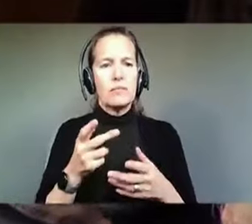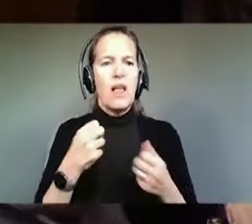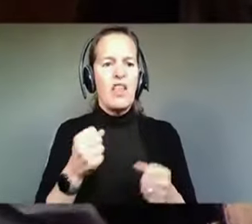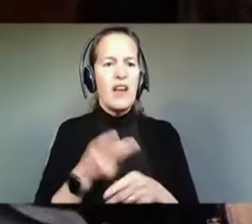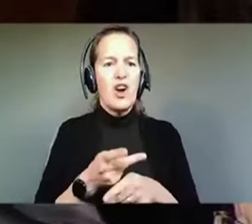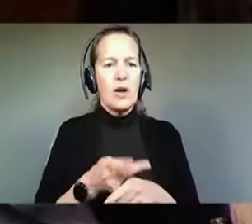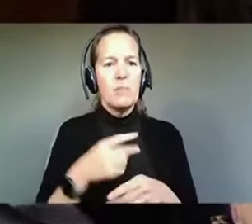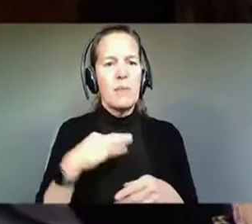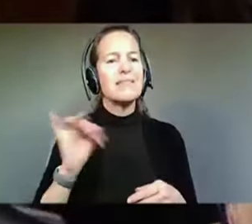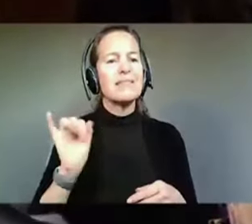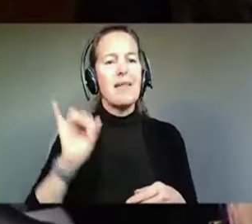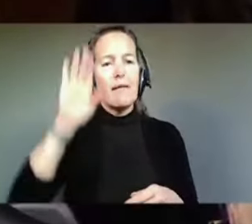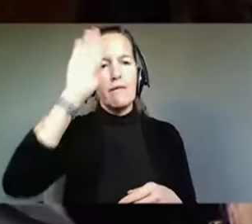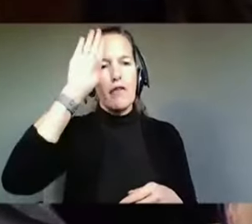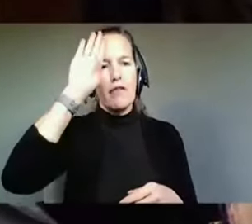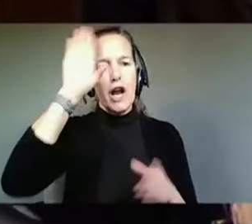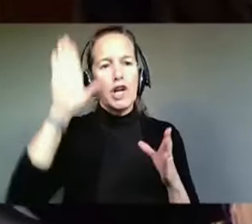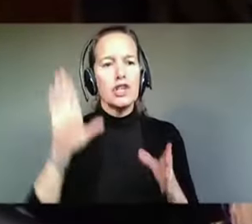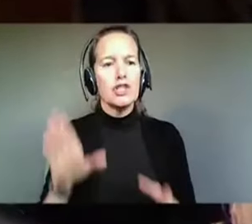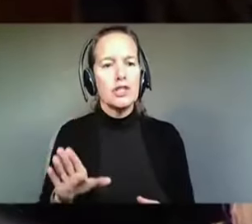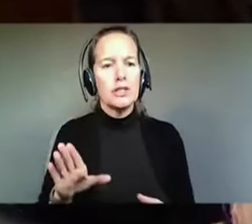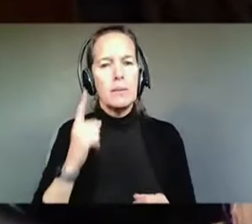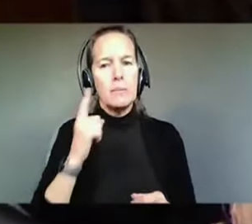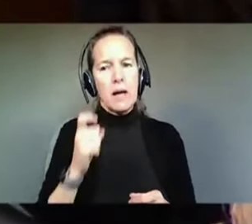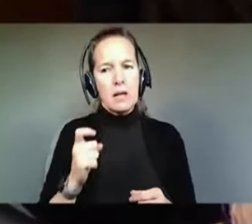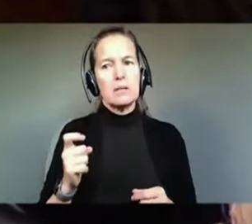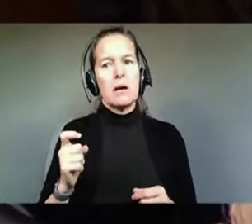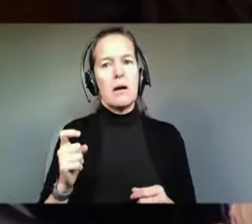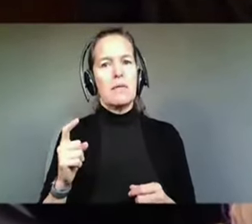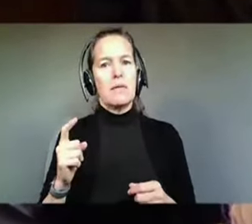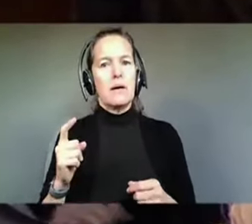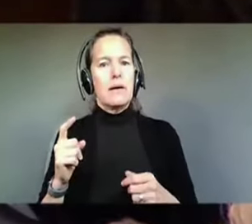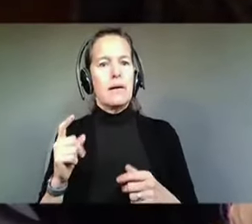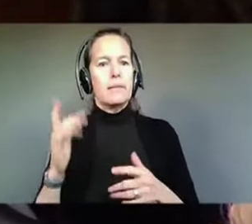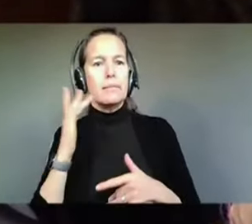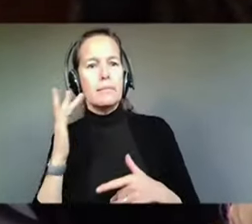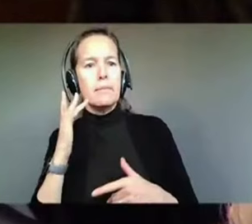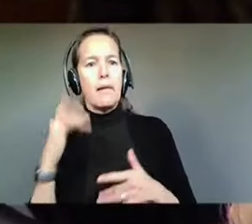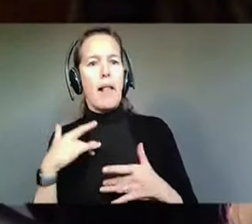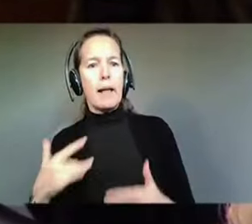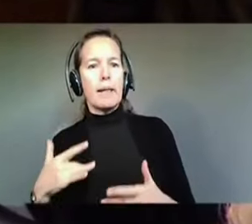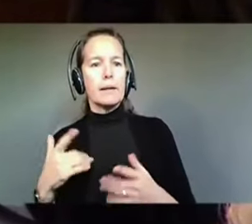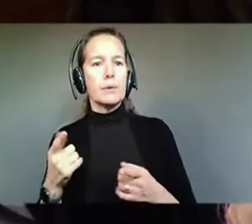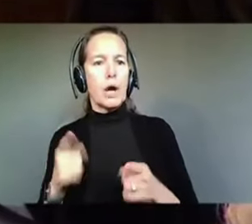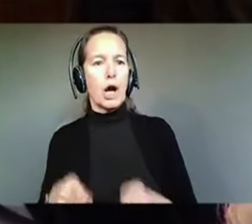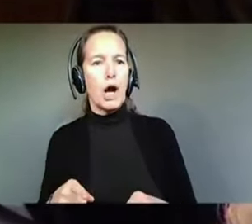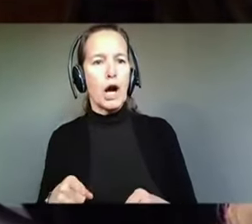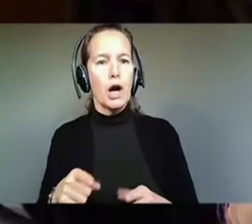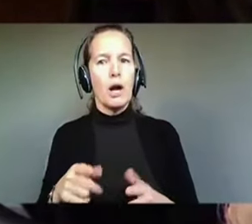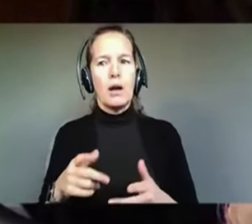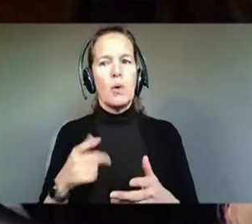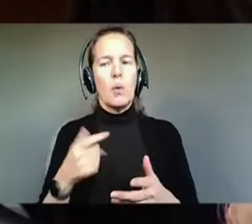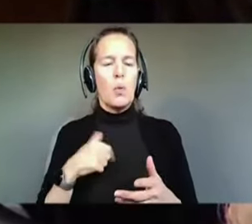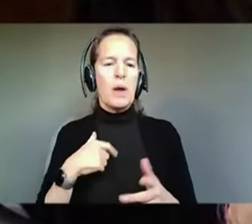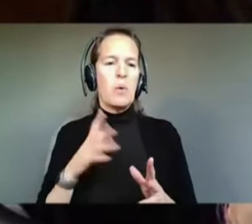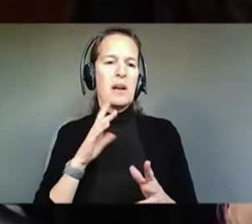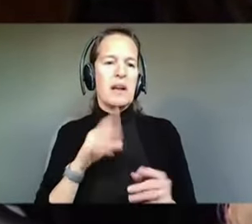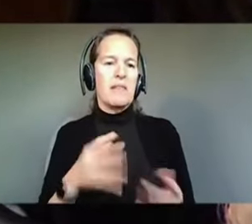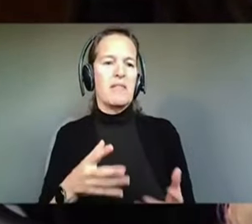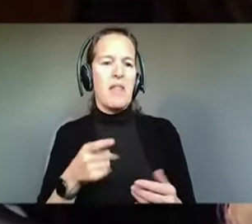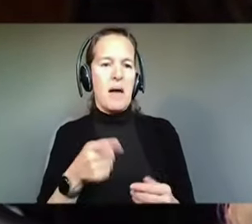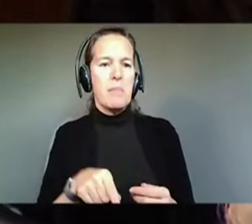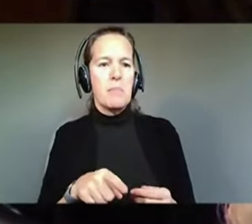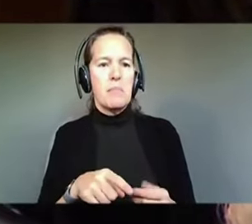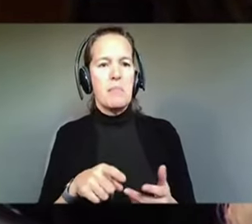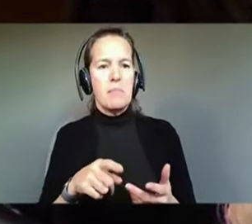are, you know, because of conditions that are likely to occur in their profession, we give them presumptions that can be rebutted if they're not true, but it